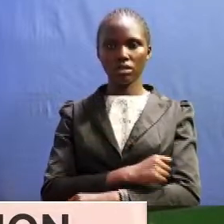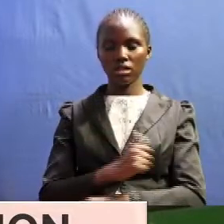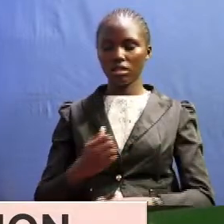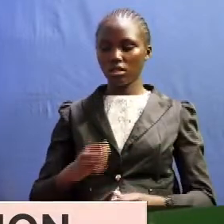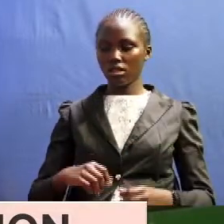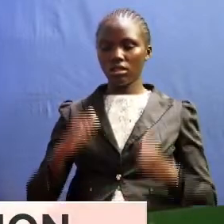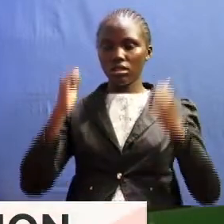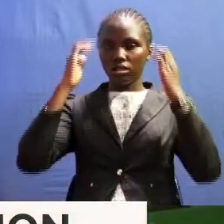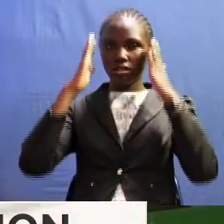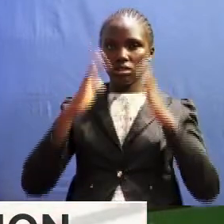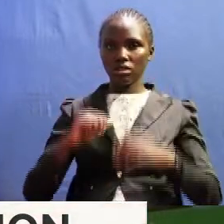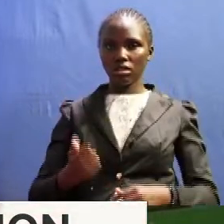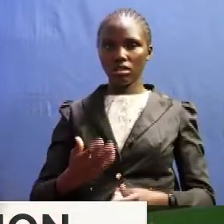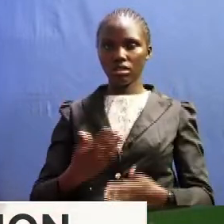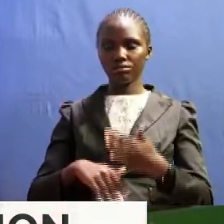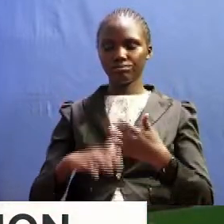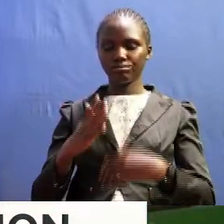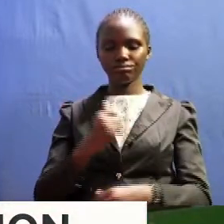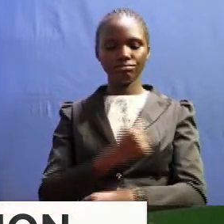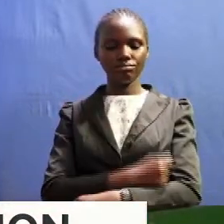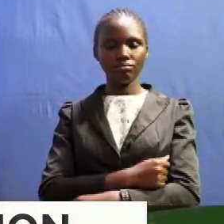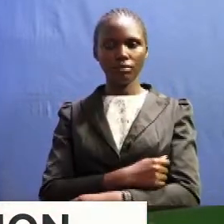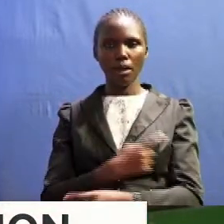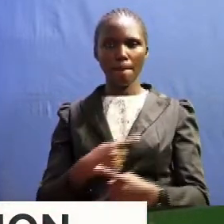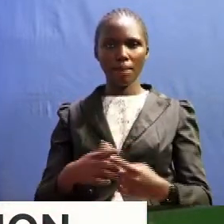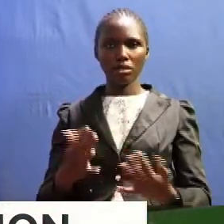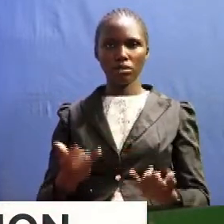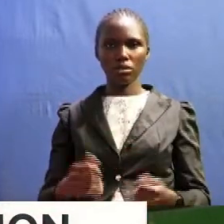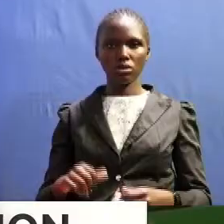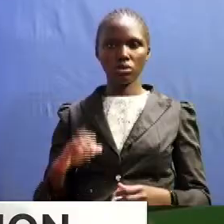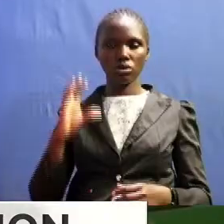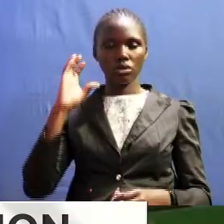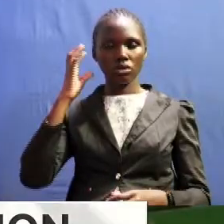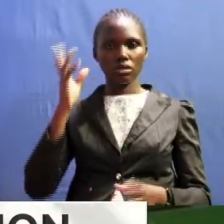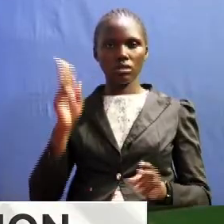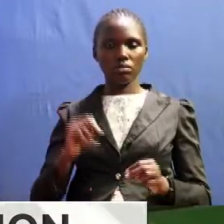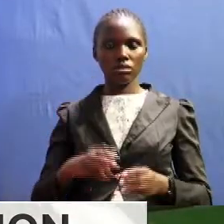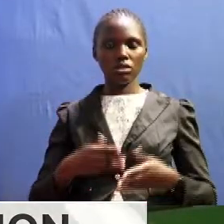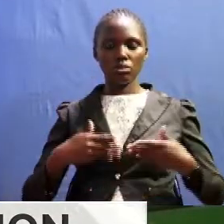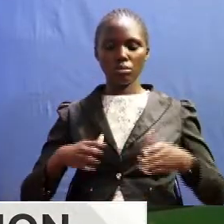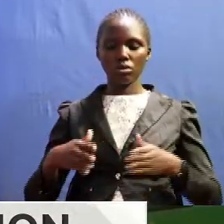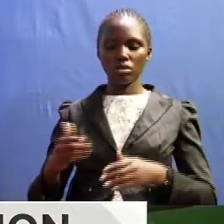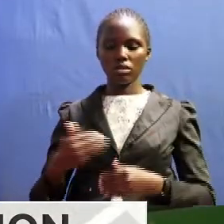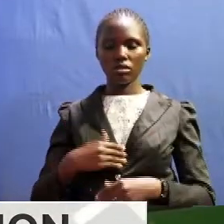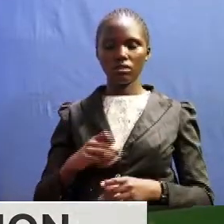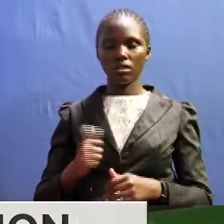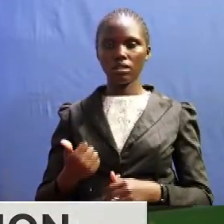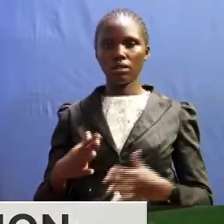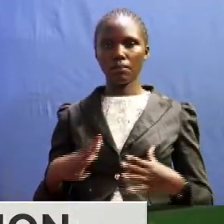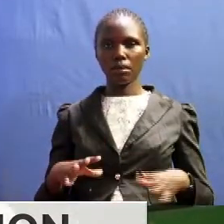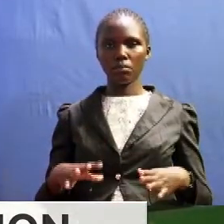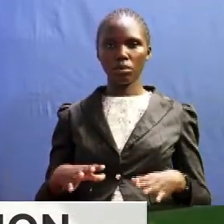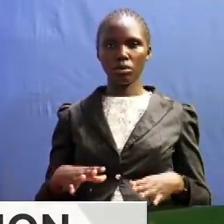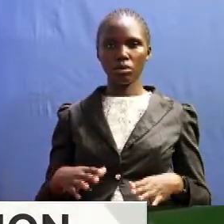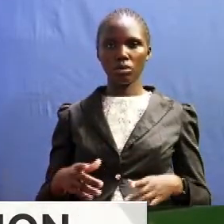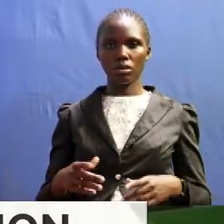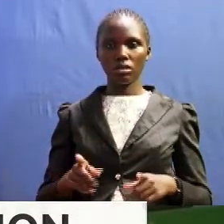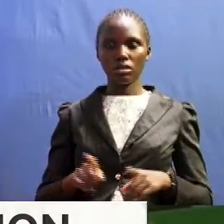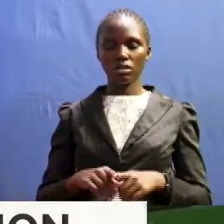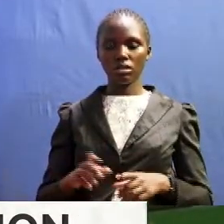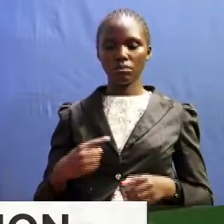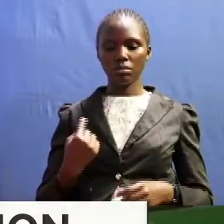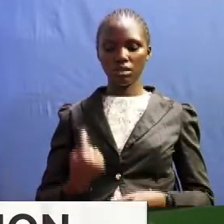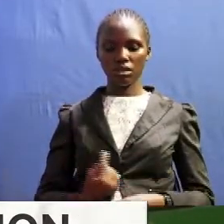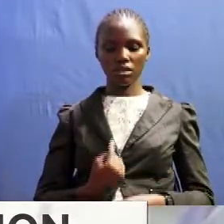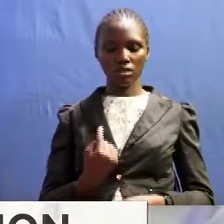doing other courses in other schools, so that they can be able to create opportunity for the others and also to be